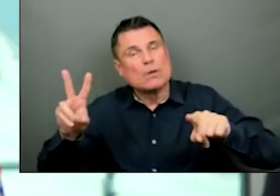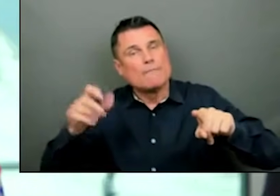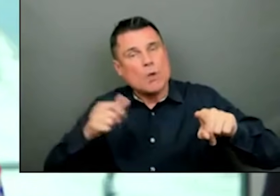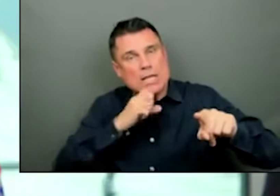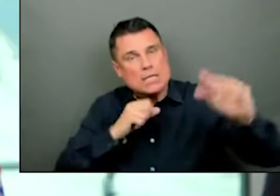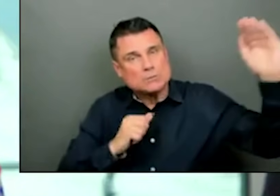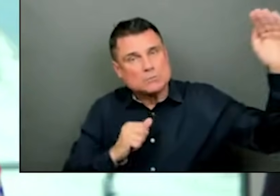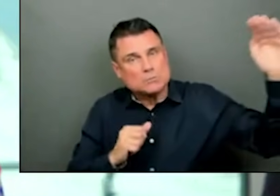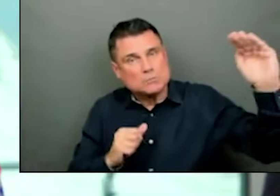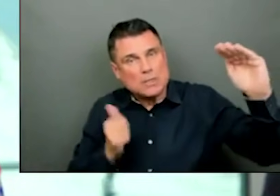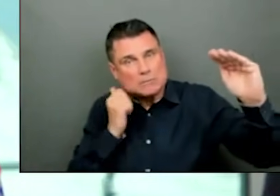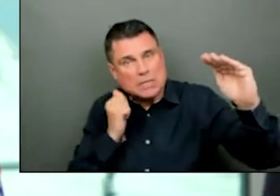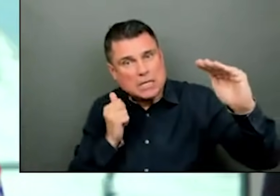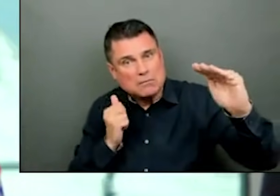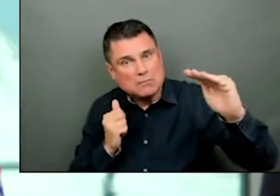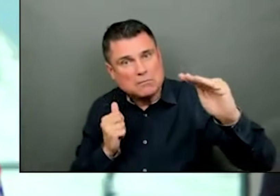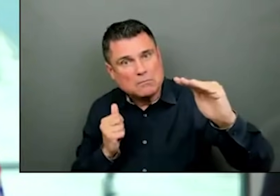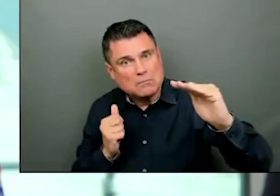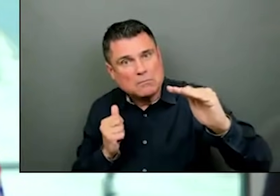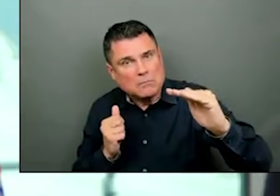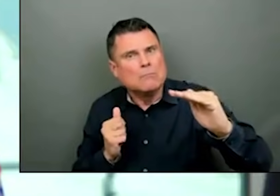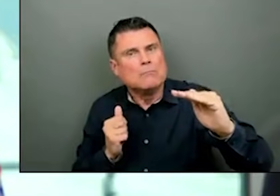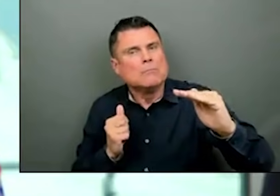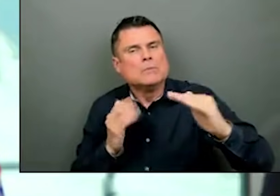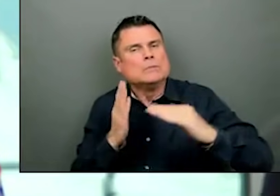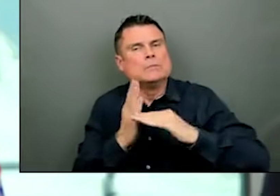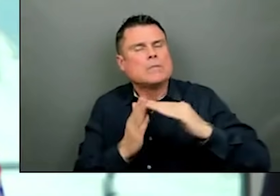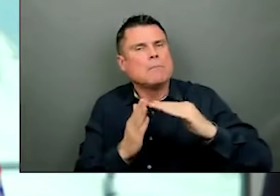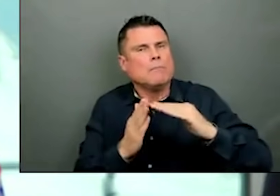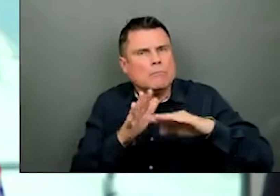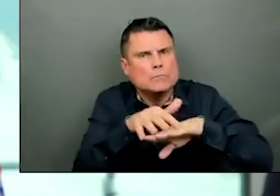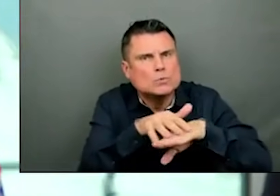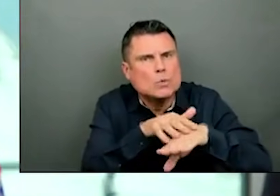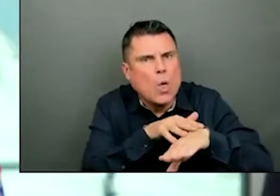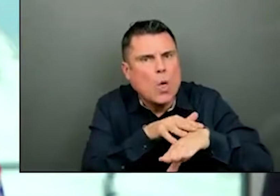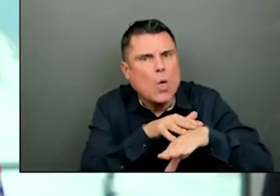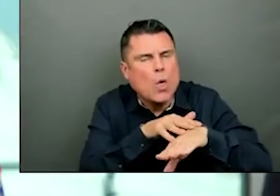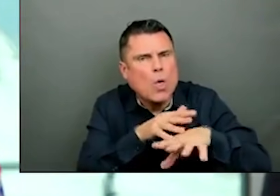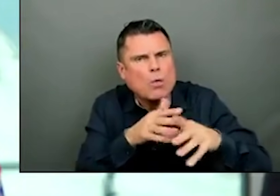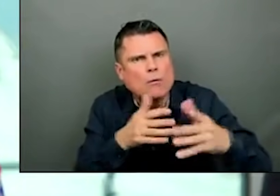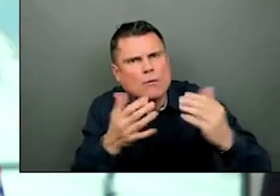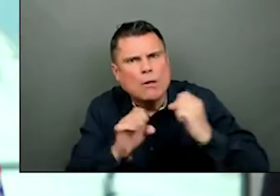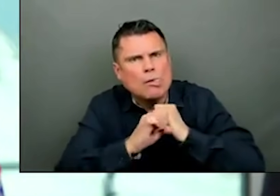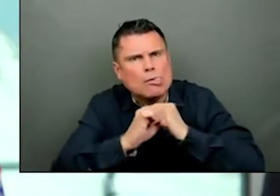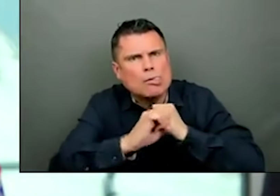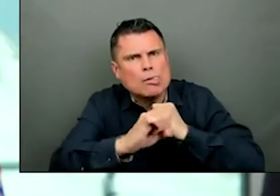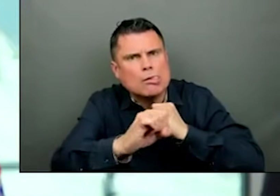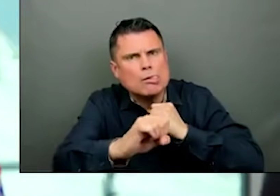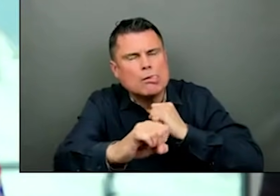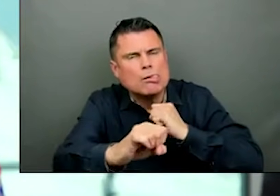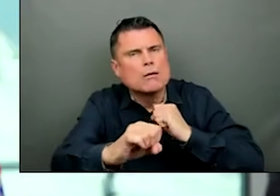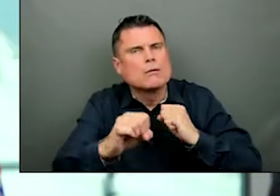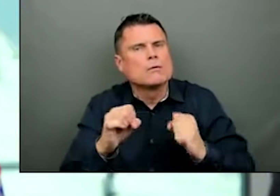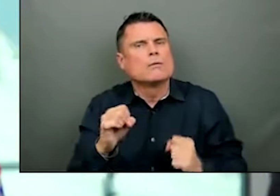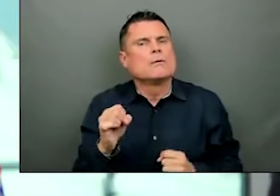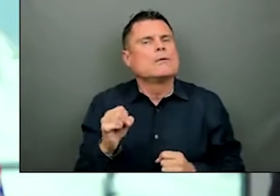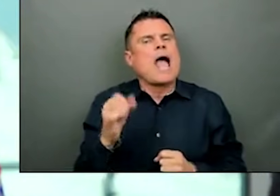down to the, hopefully very soon, to 70, 65 and up. So